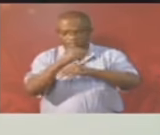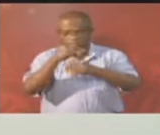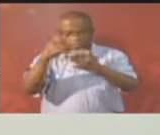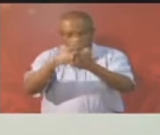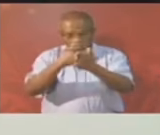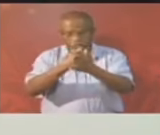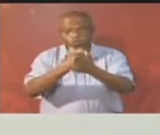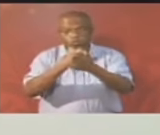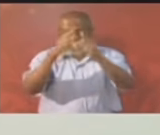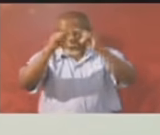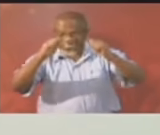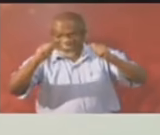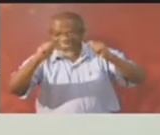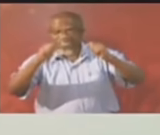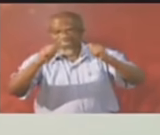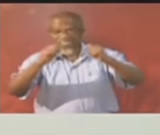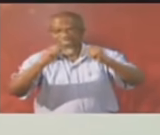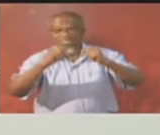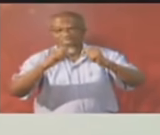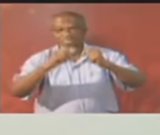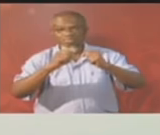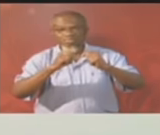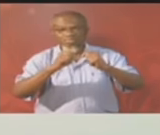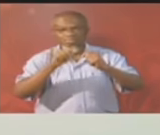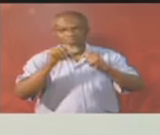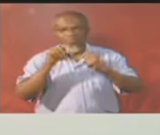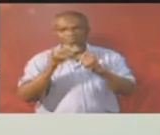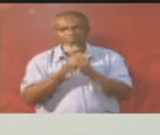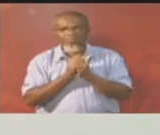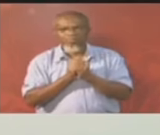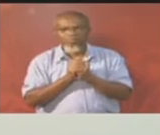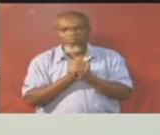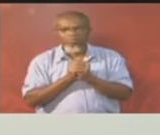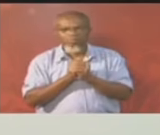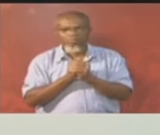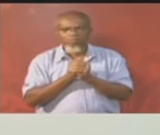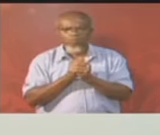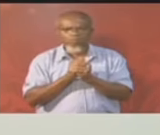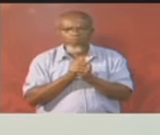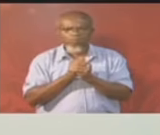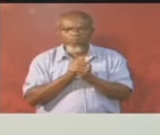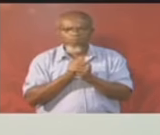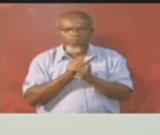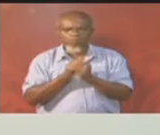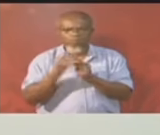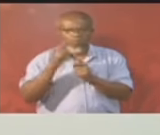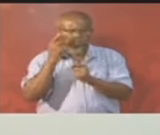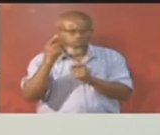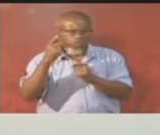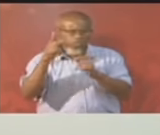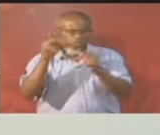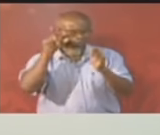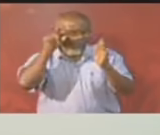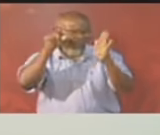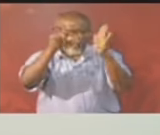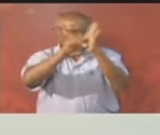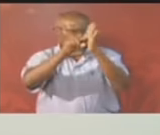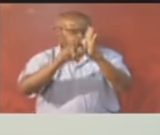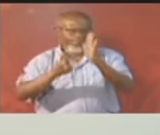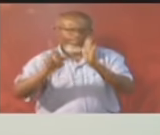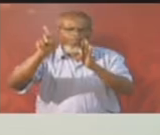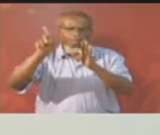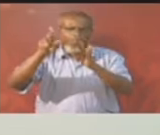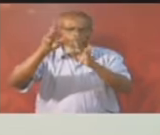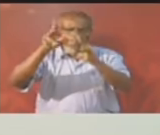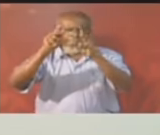would have noted a very dark spot on the top left in one of the maps, and he said it was mapped to a facility, not